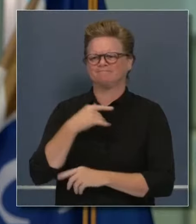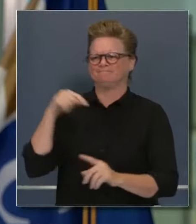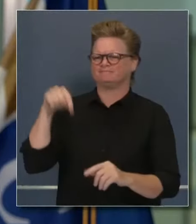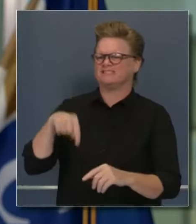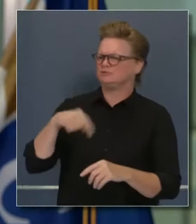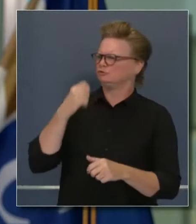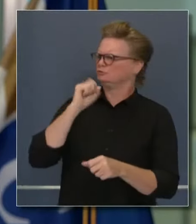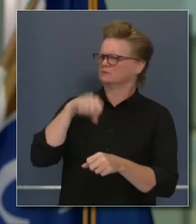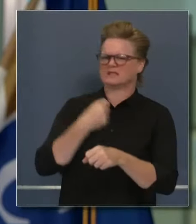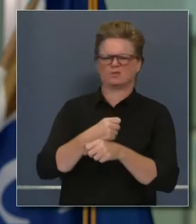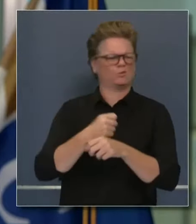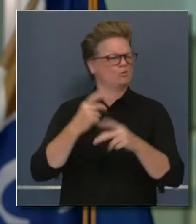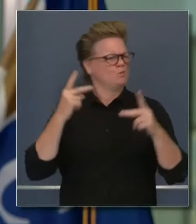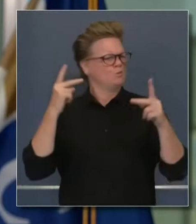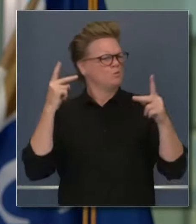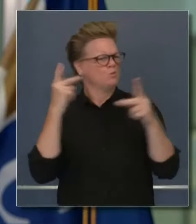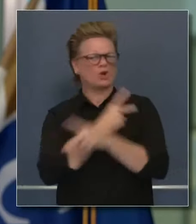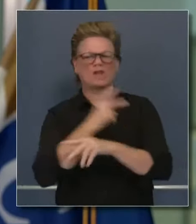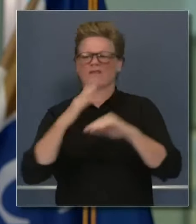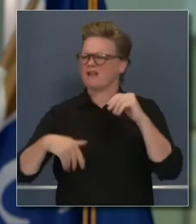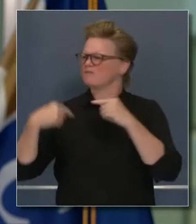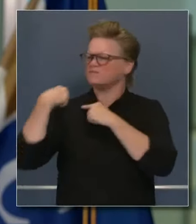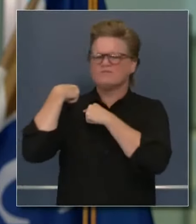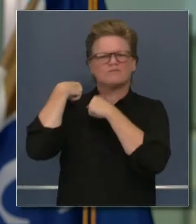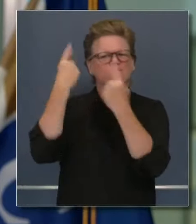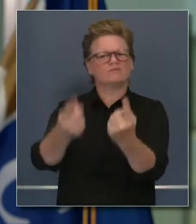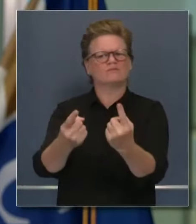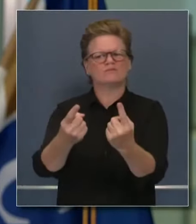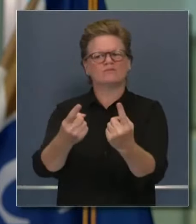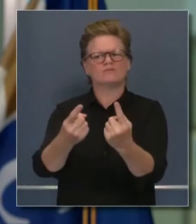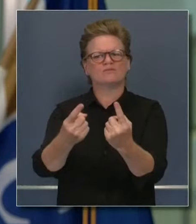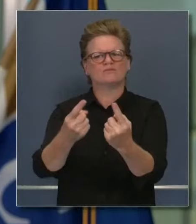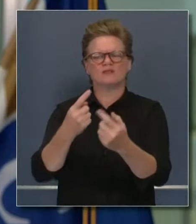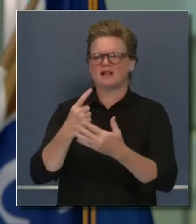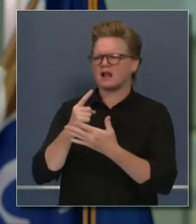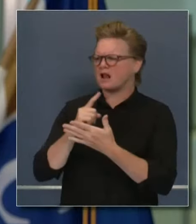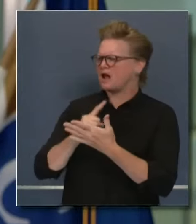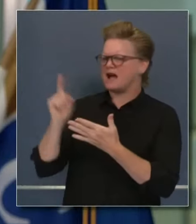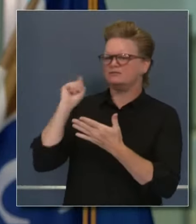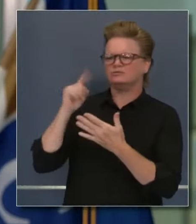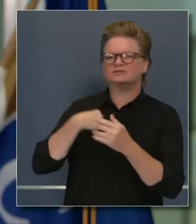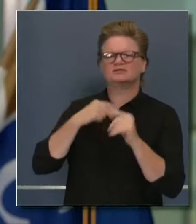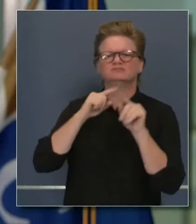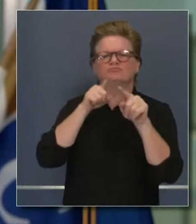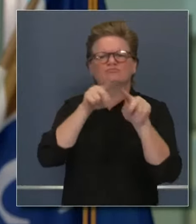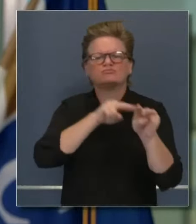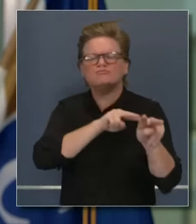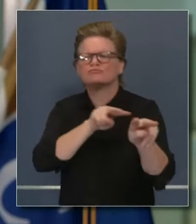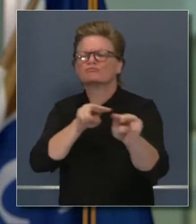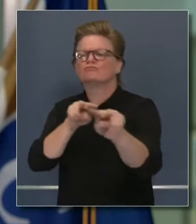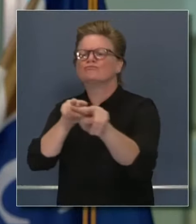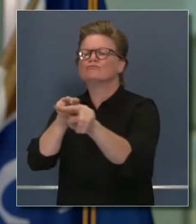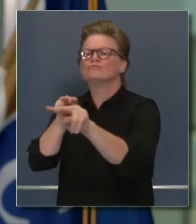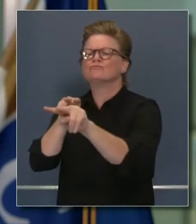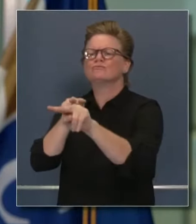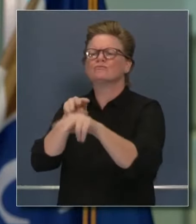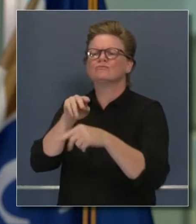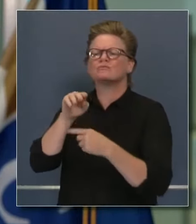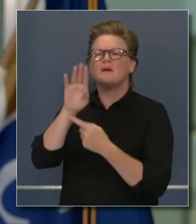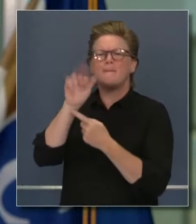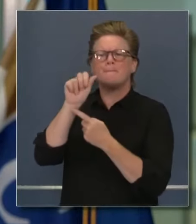year? And second, you toured Big Basin last week. I'm just curious what your vision is for rebuilding those historic